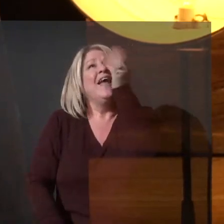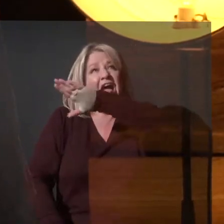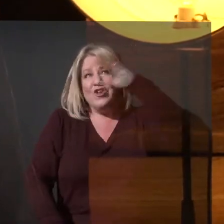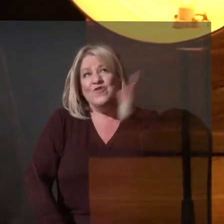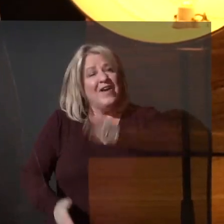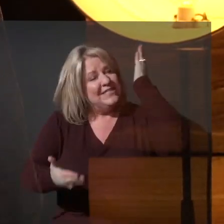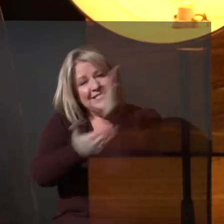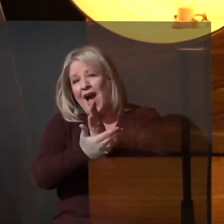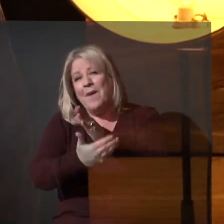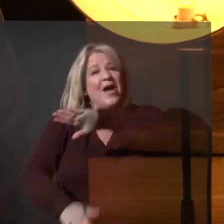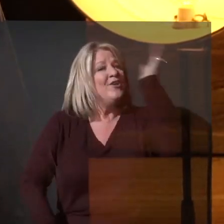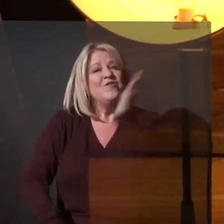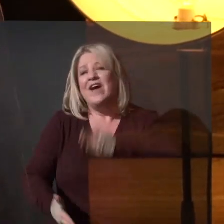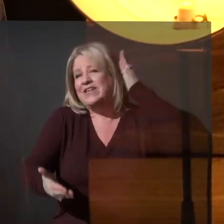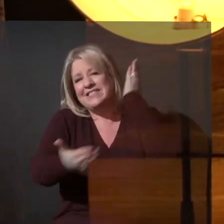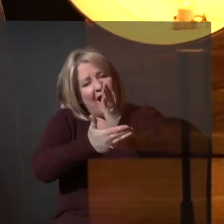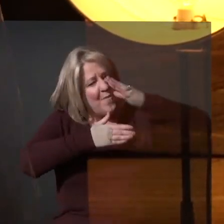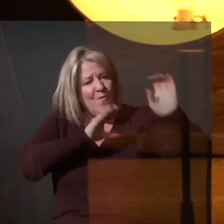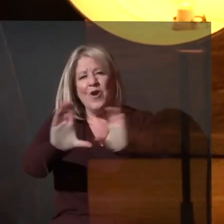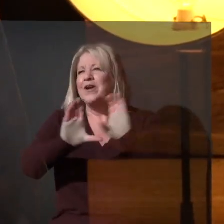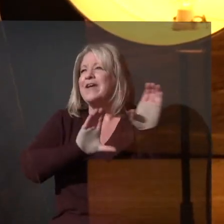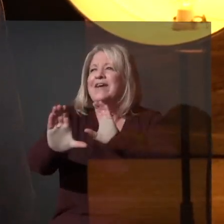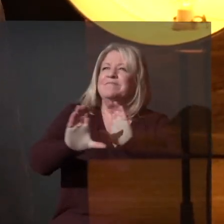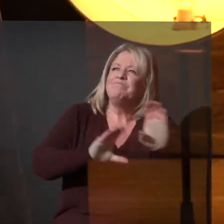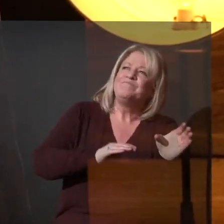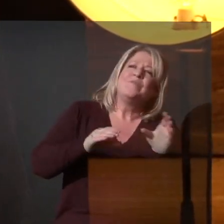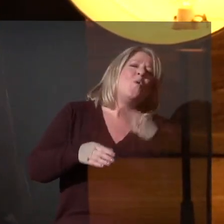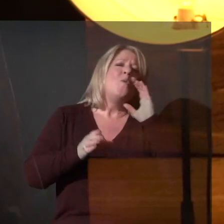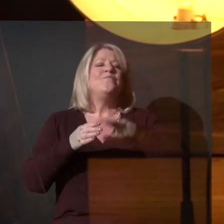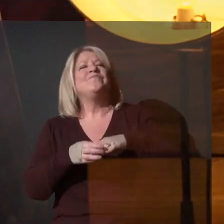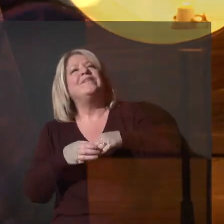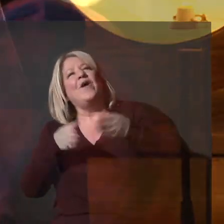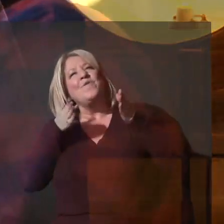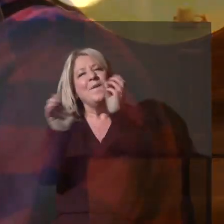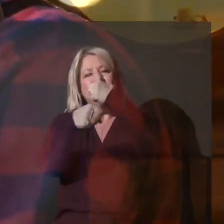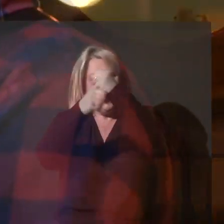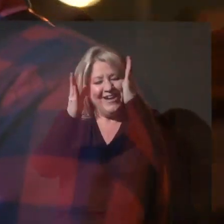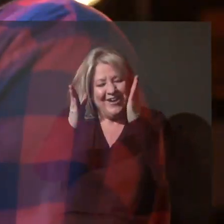stop working. You never stop, you never stop.